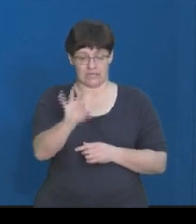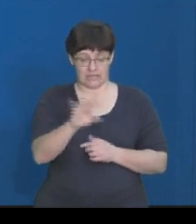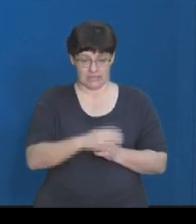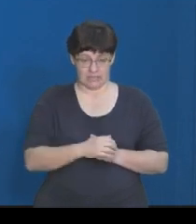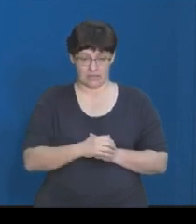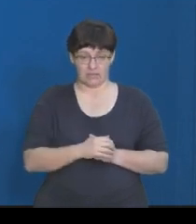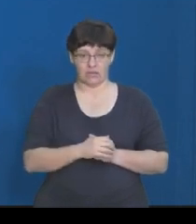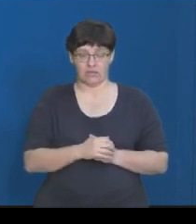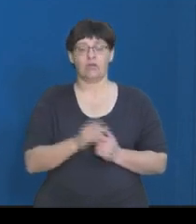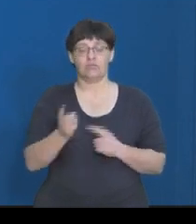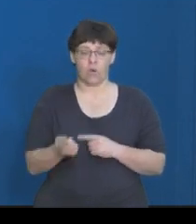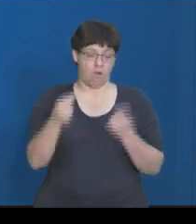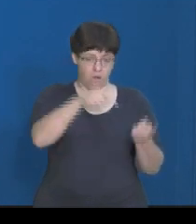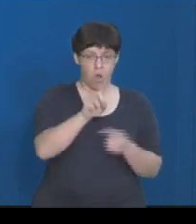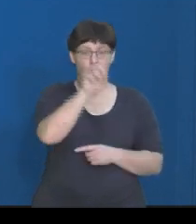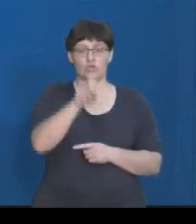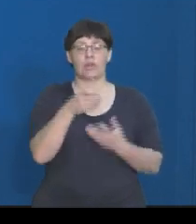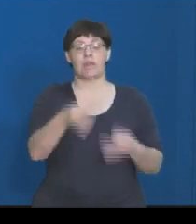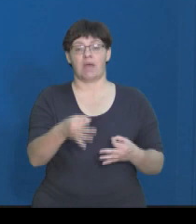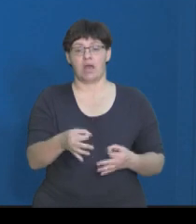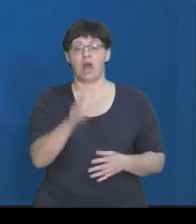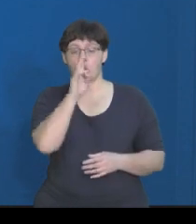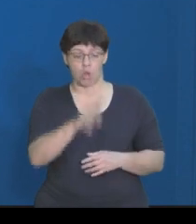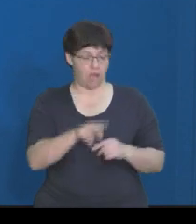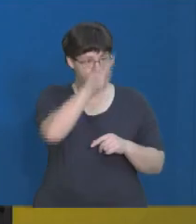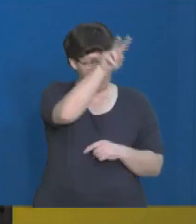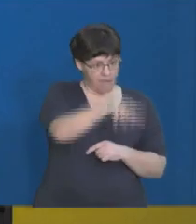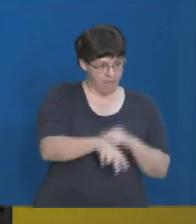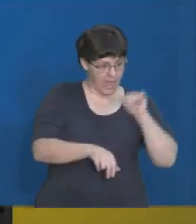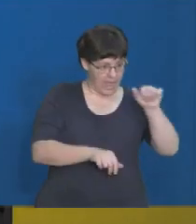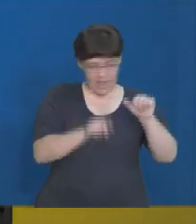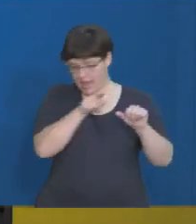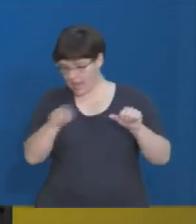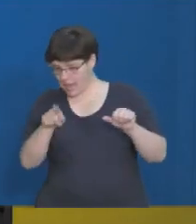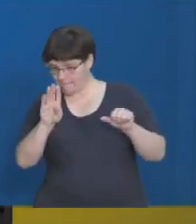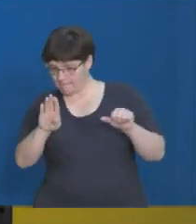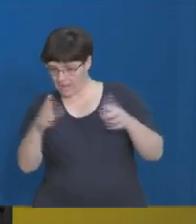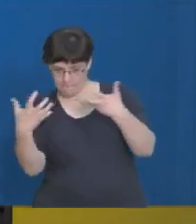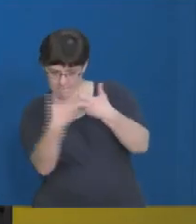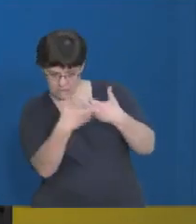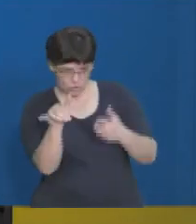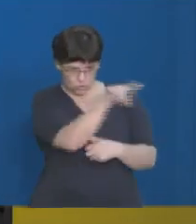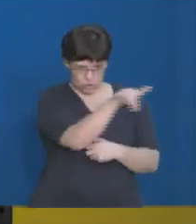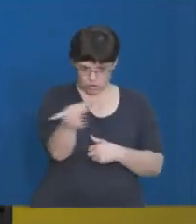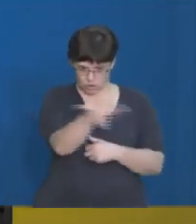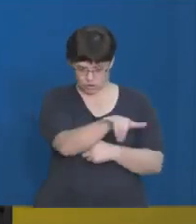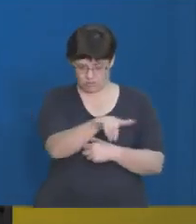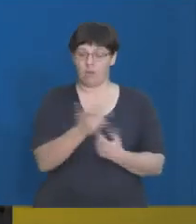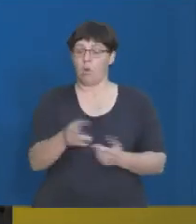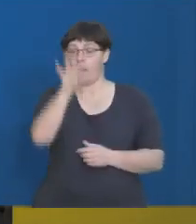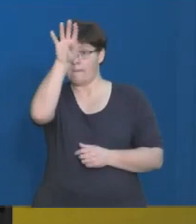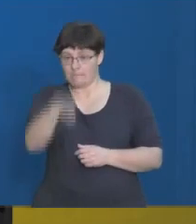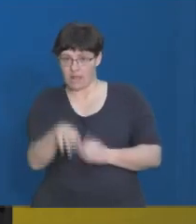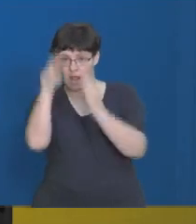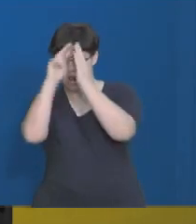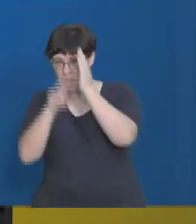1.2.3. You go to your question paper, you read column A, you look for the description in column B,